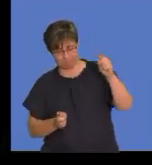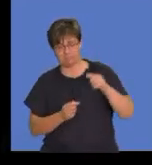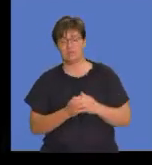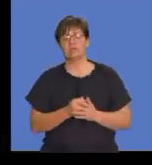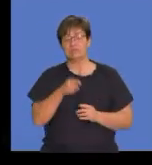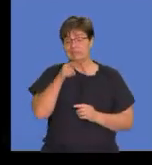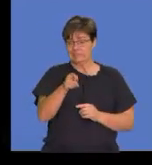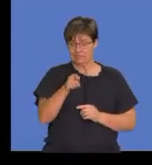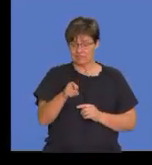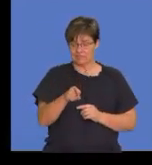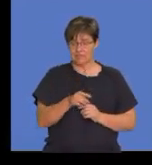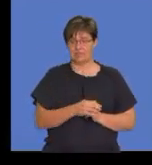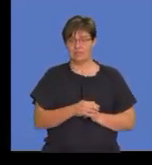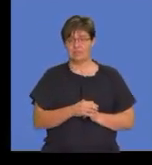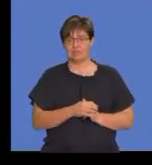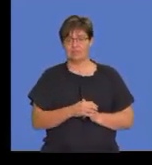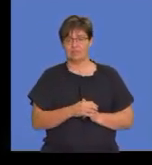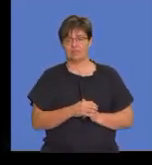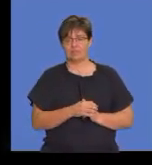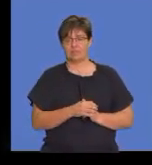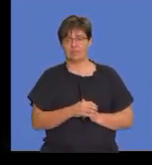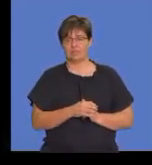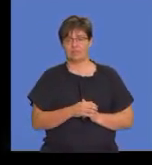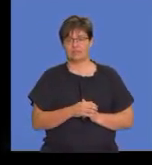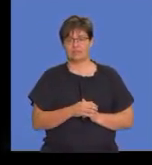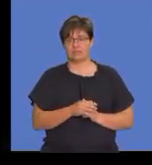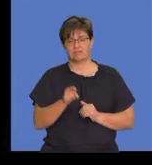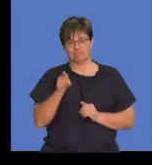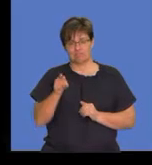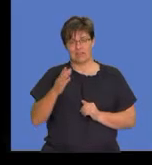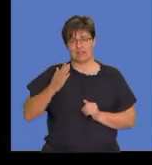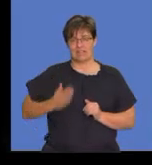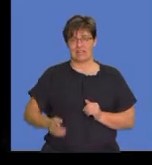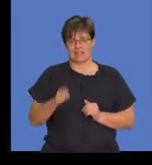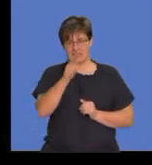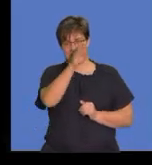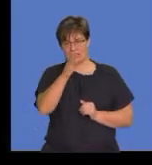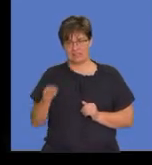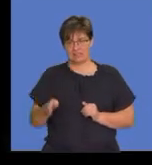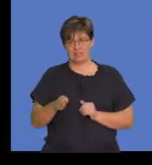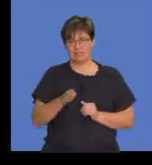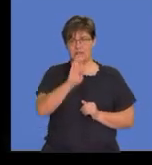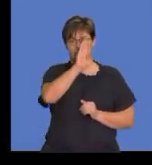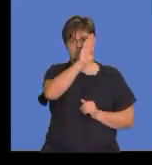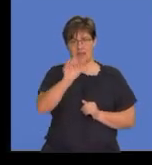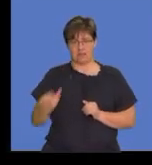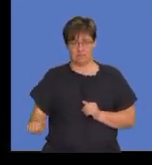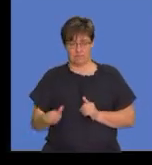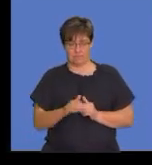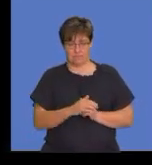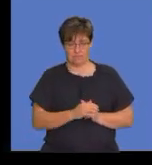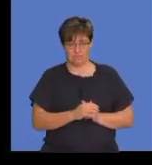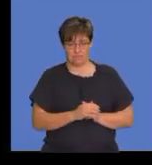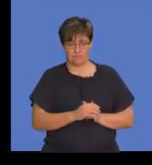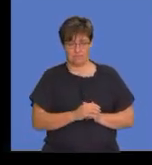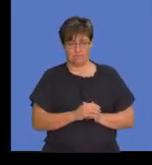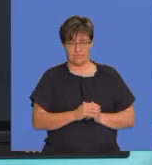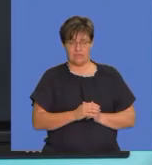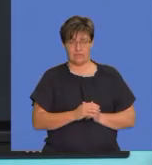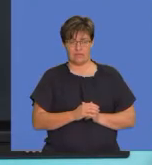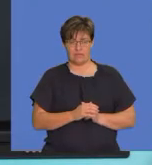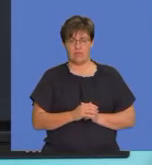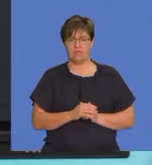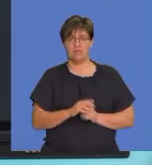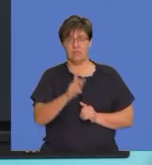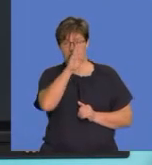this instance, the hypotenuse side will then be the side AB. Now, guys, one thing that